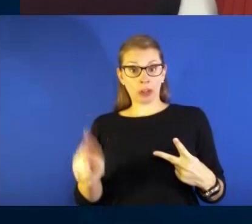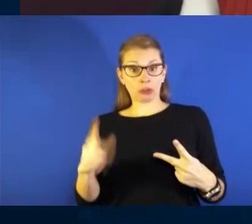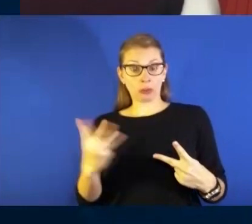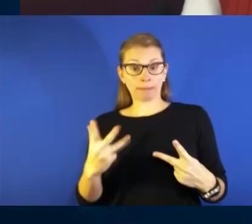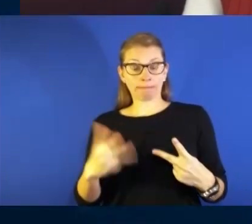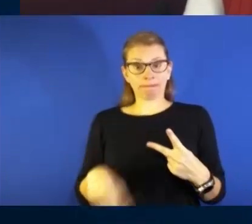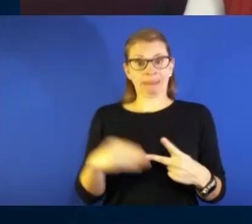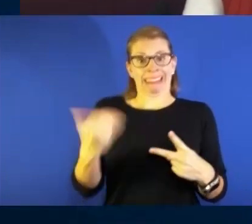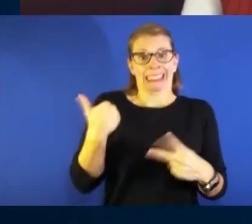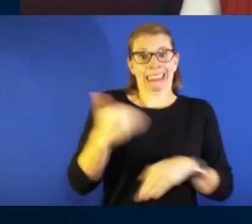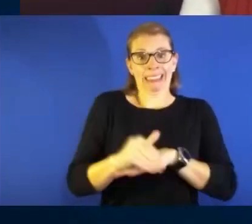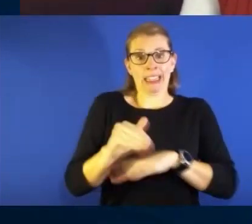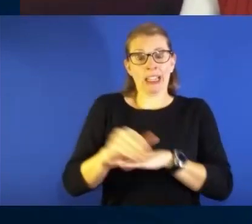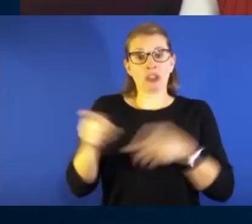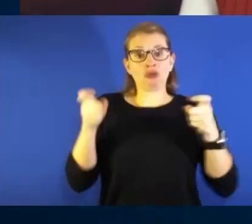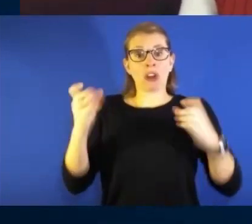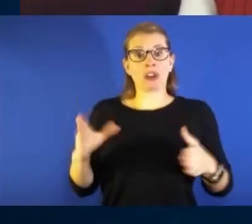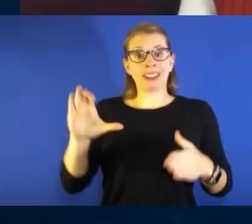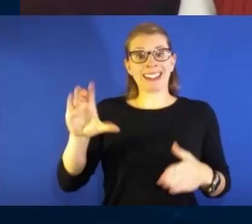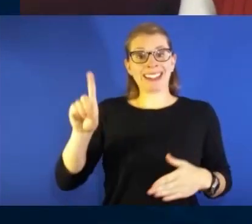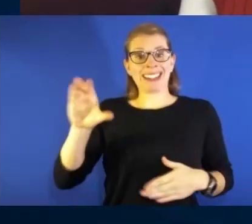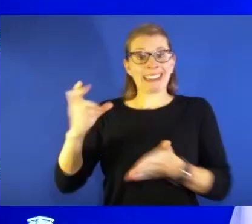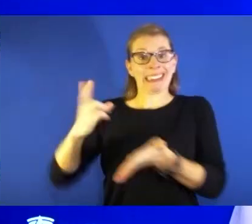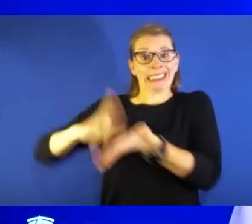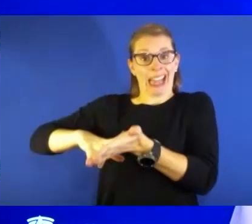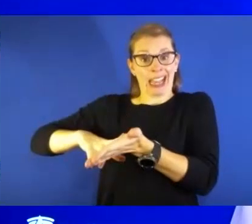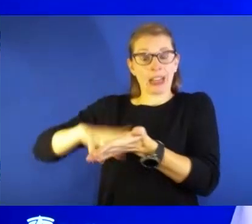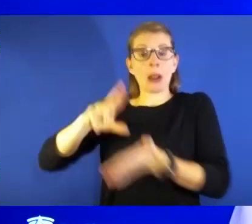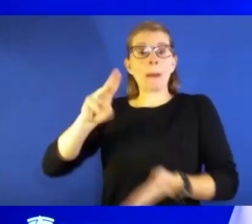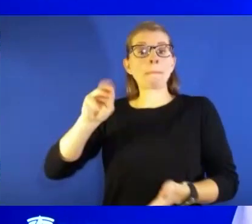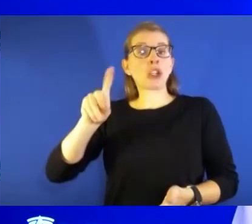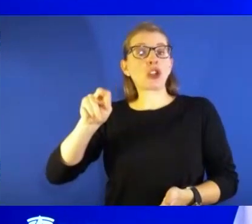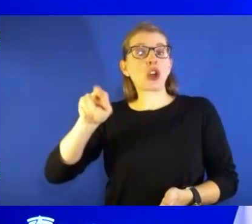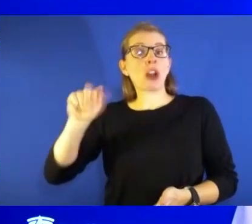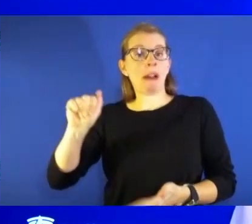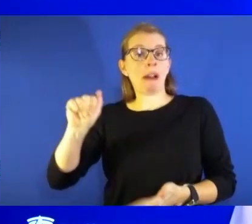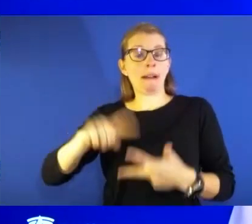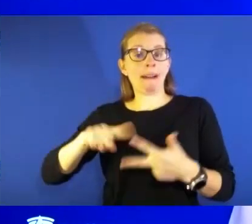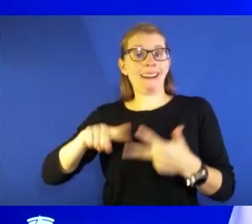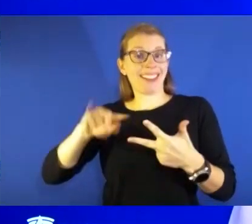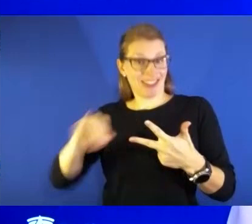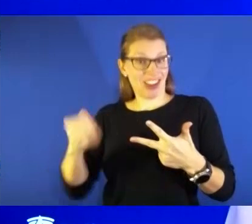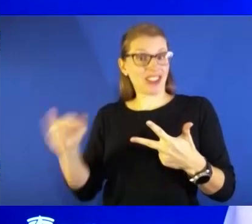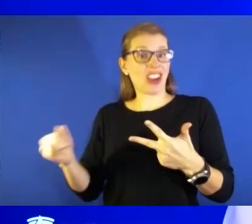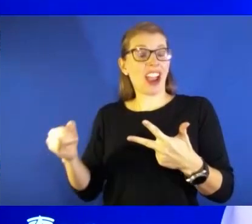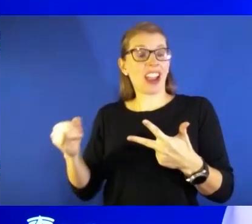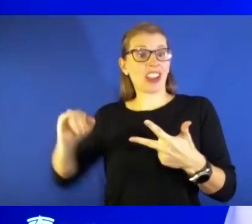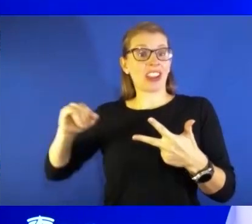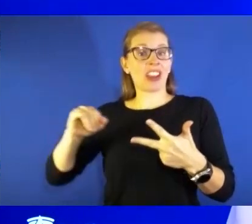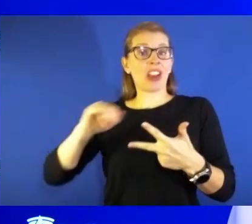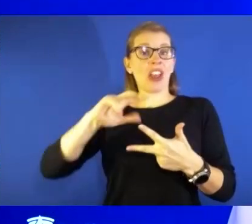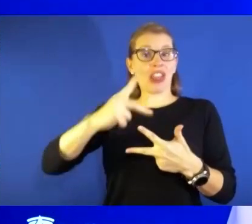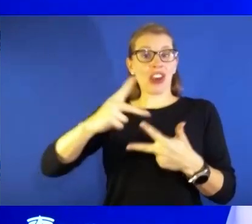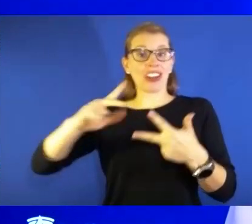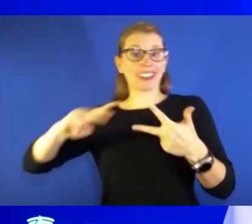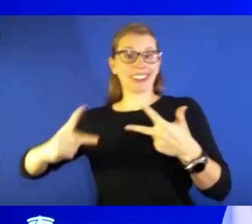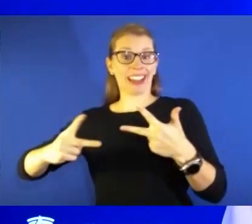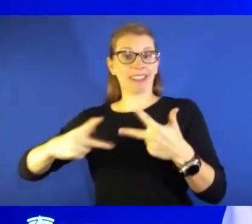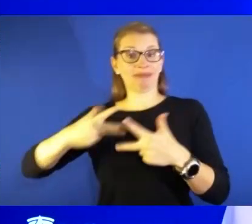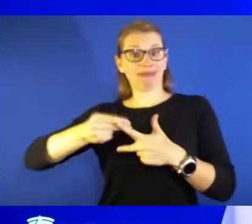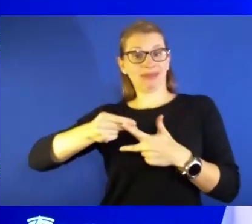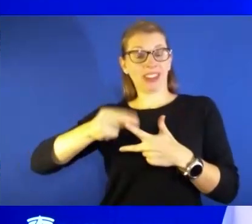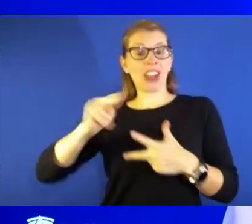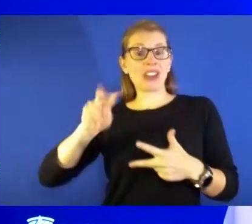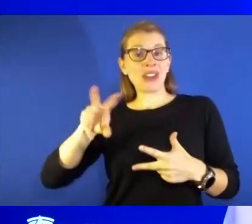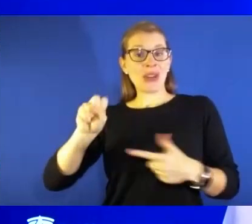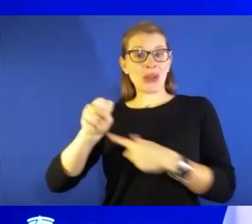came last night. The director of the CDC signed off on Moderna and J&J boosters. Yeah. Just sort of a news you can use